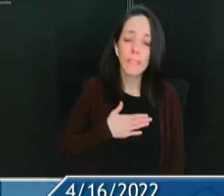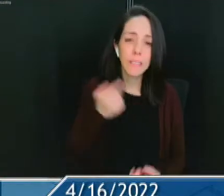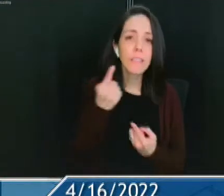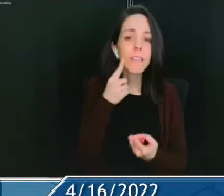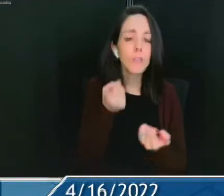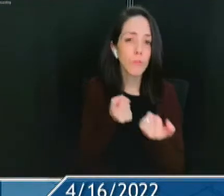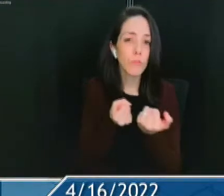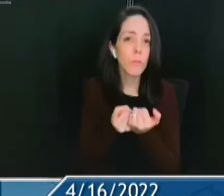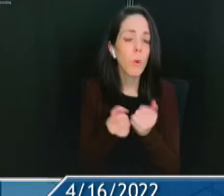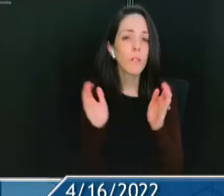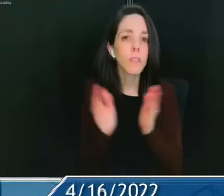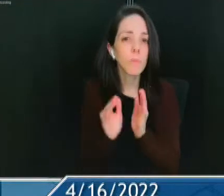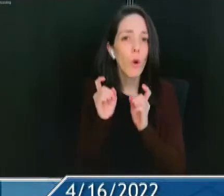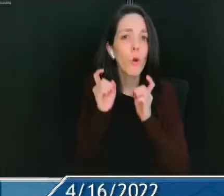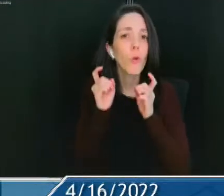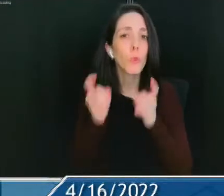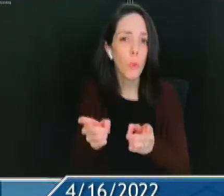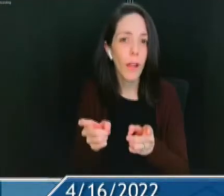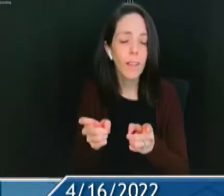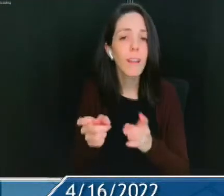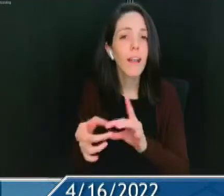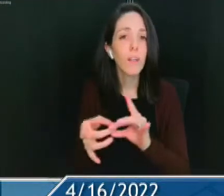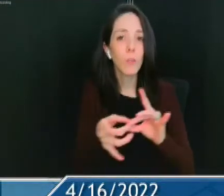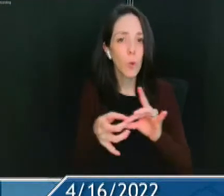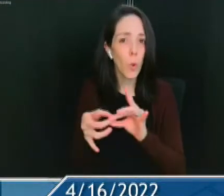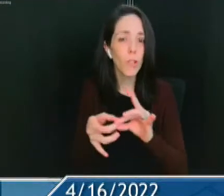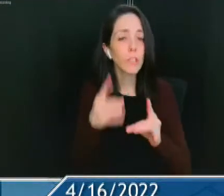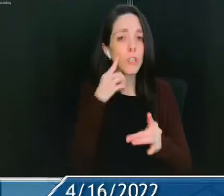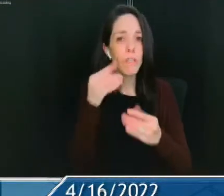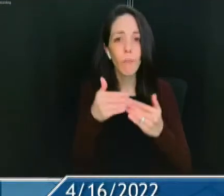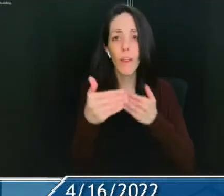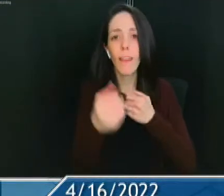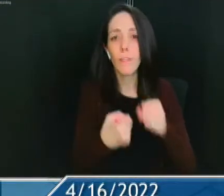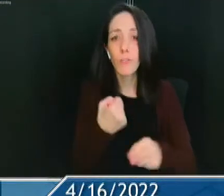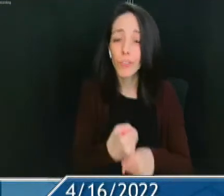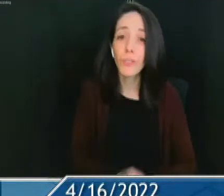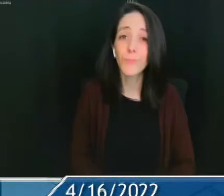restore it to the District Coalition Office's budget for next fiscal year. Thank you.